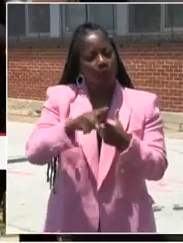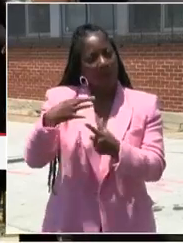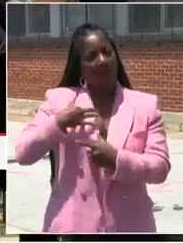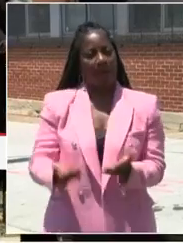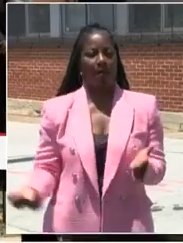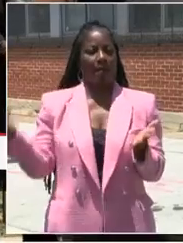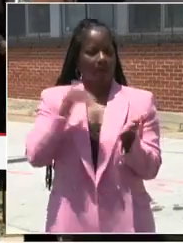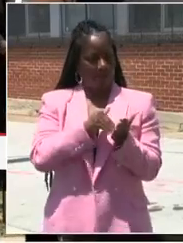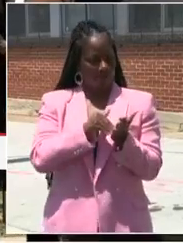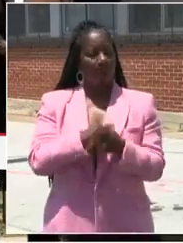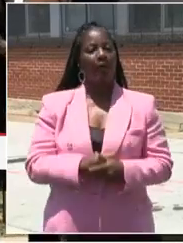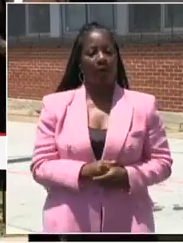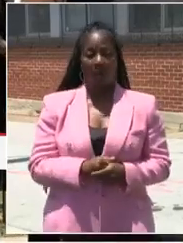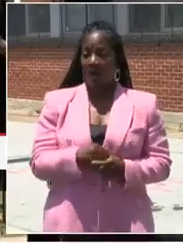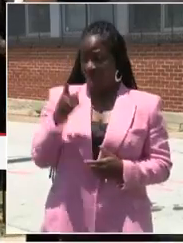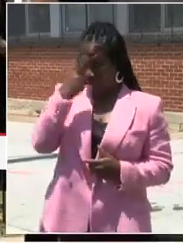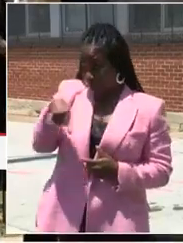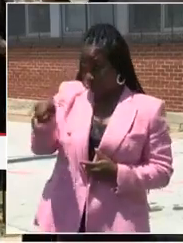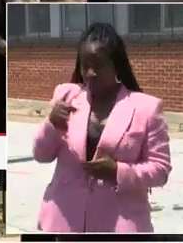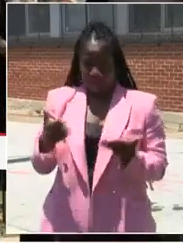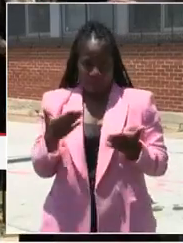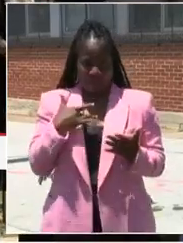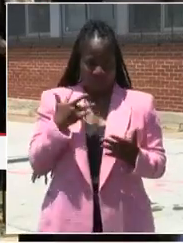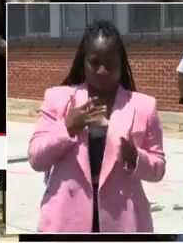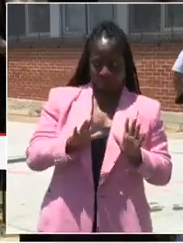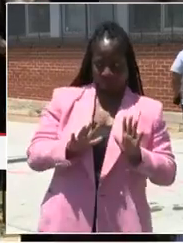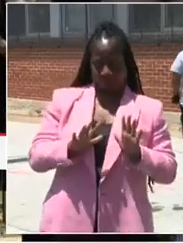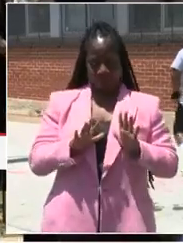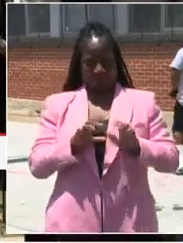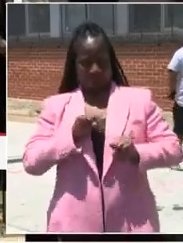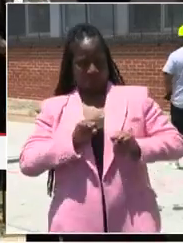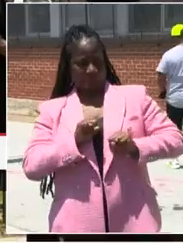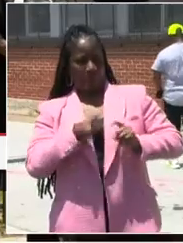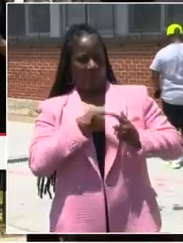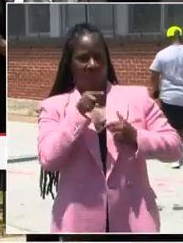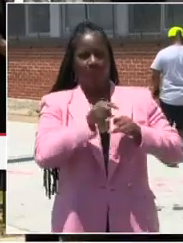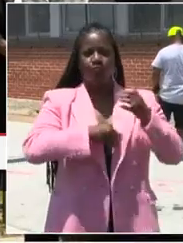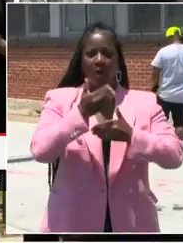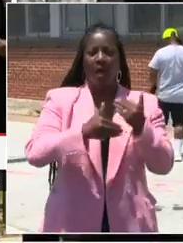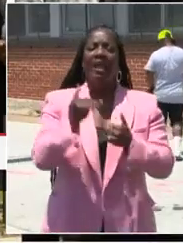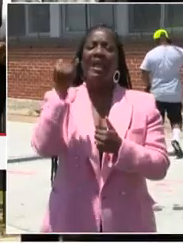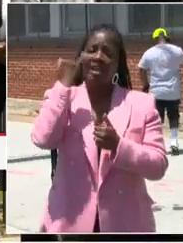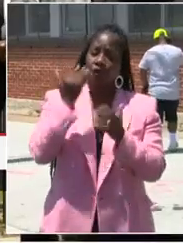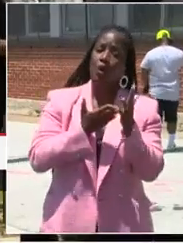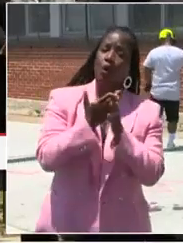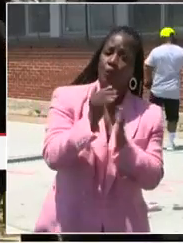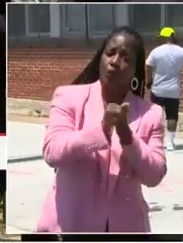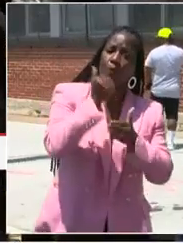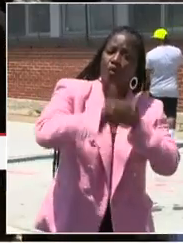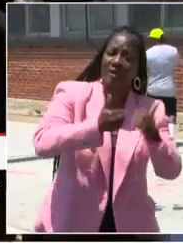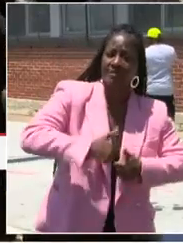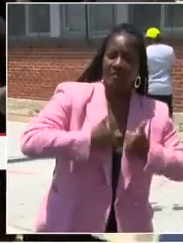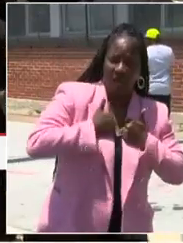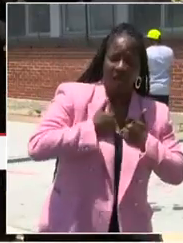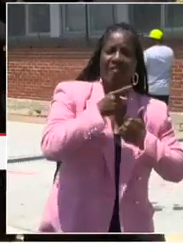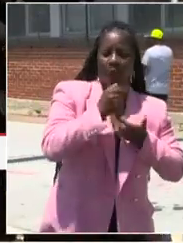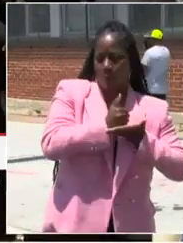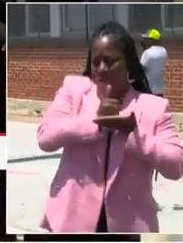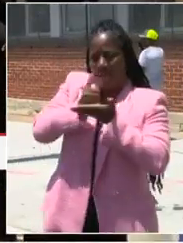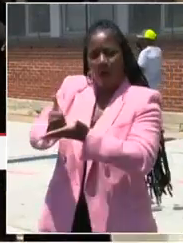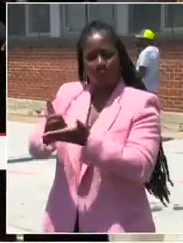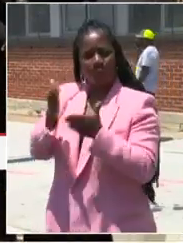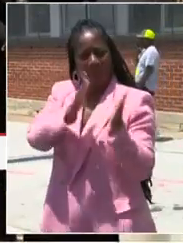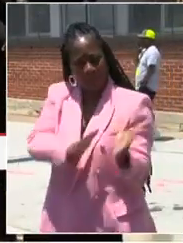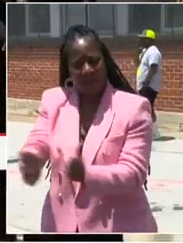for those of you all who may be intimidated by the process, if you walk through the process with Progressive Life, they will help you to